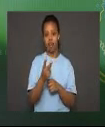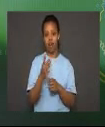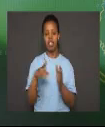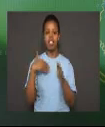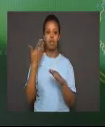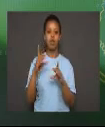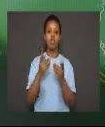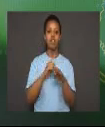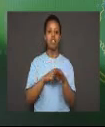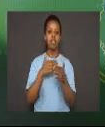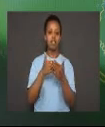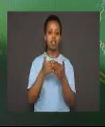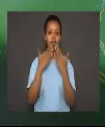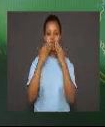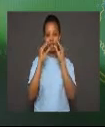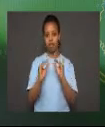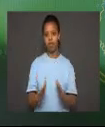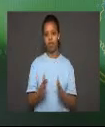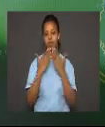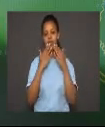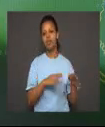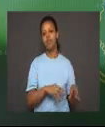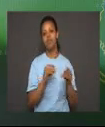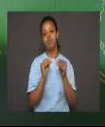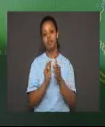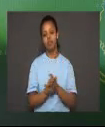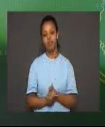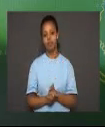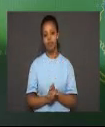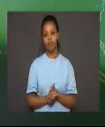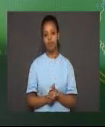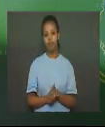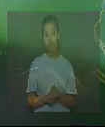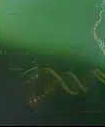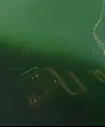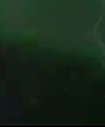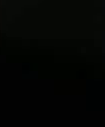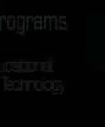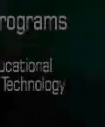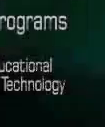planet. Until next lesson, thank you, teacher. Thank you, students.